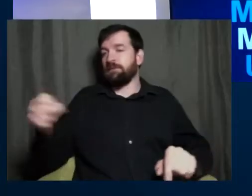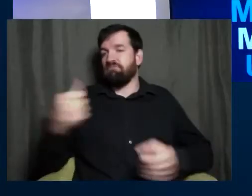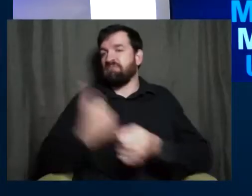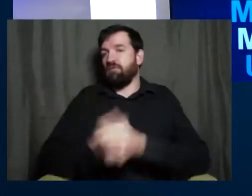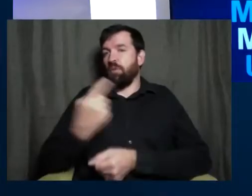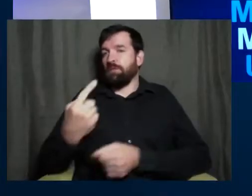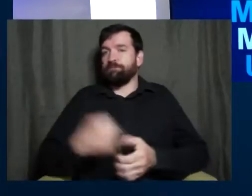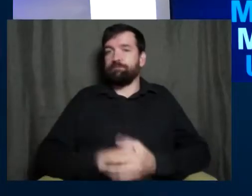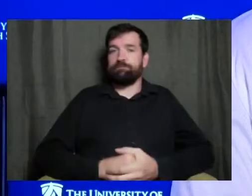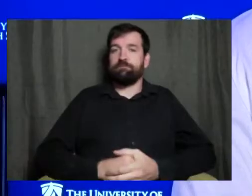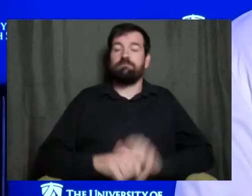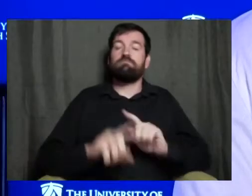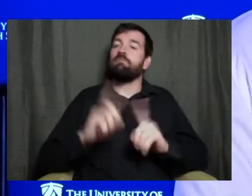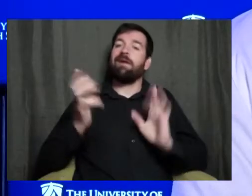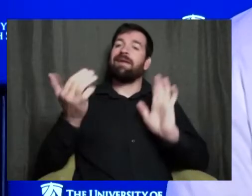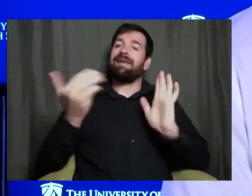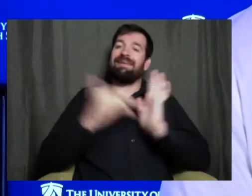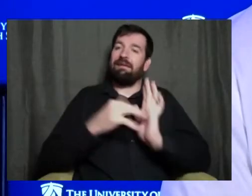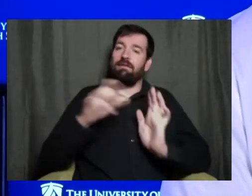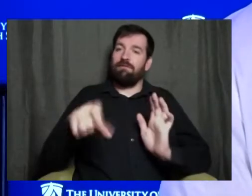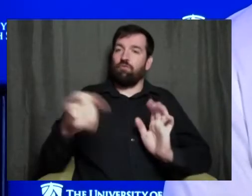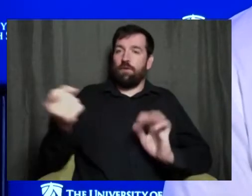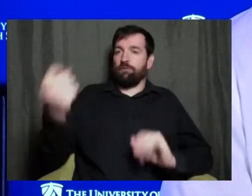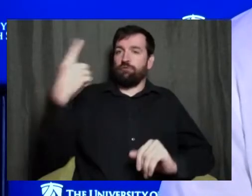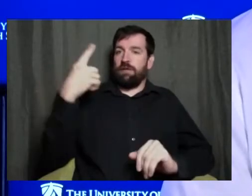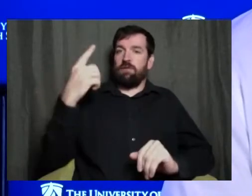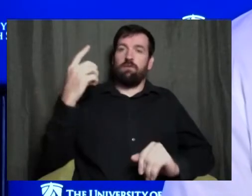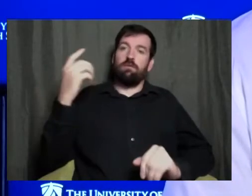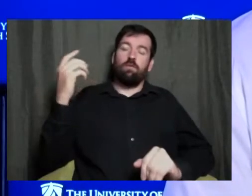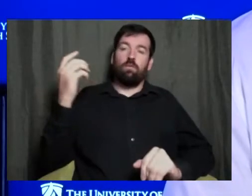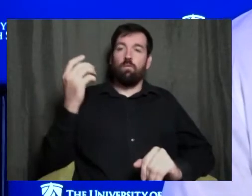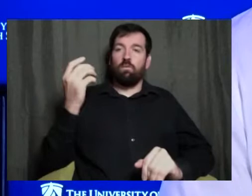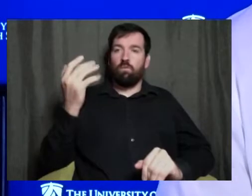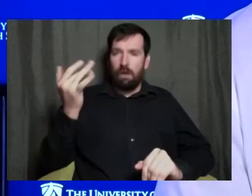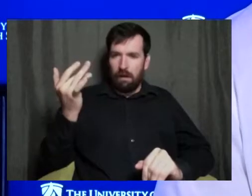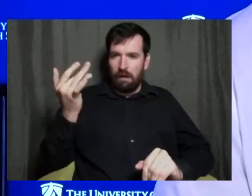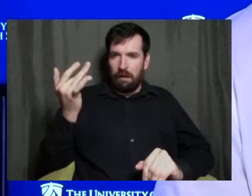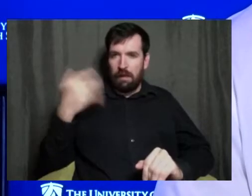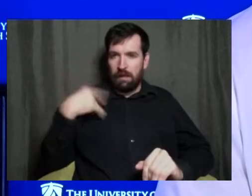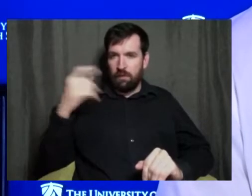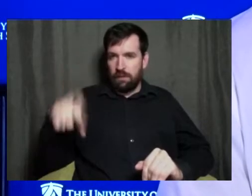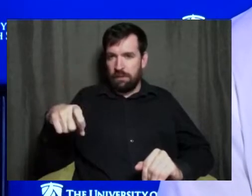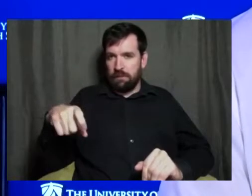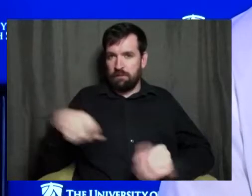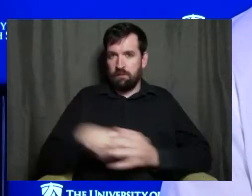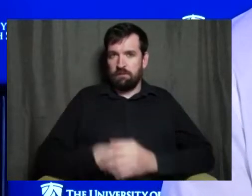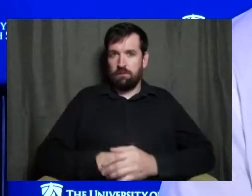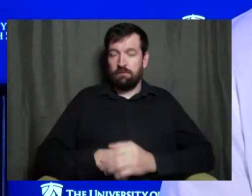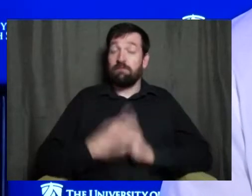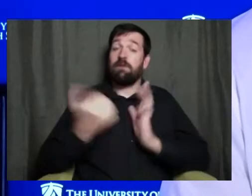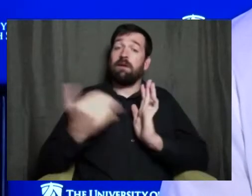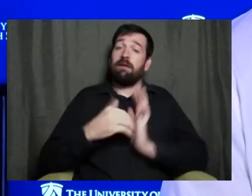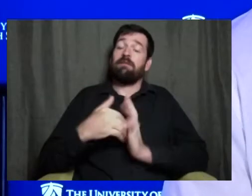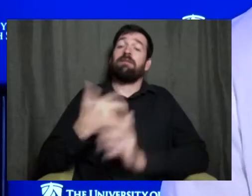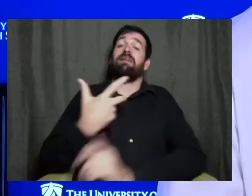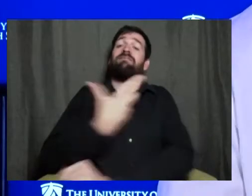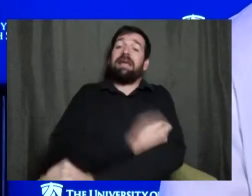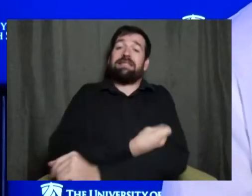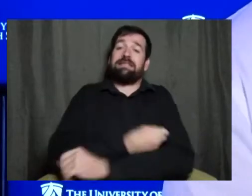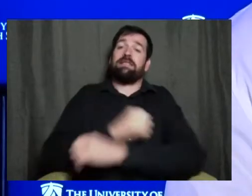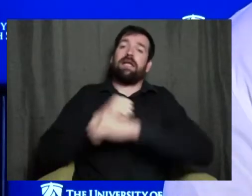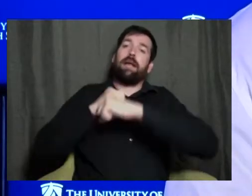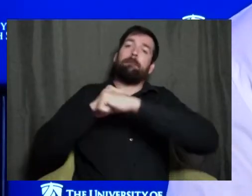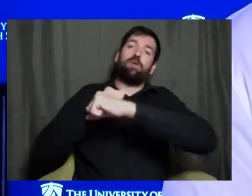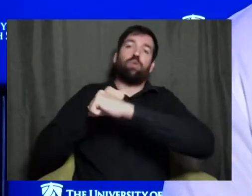But again, I think we have to understand why exactly are we needing it. Again, the vaccines, the immunity induced,